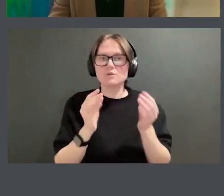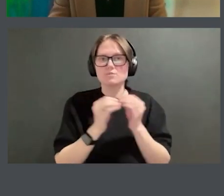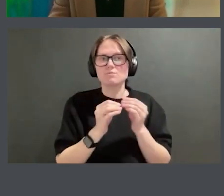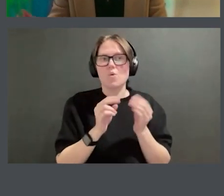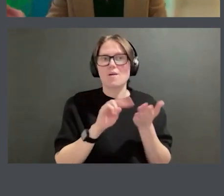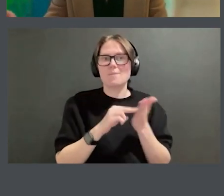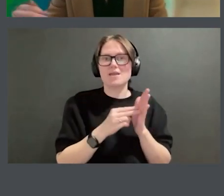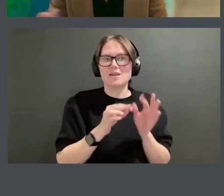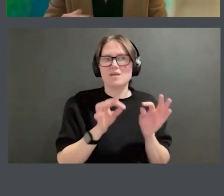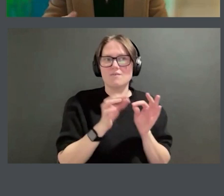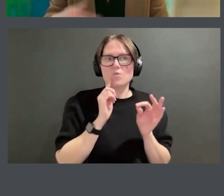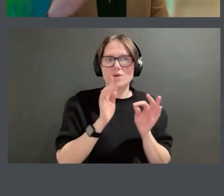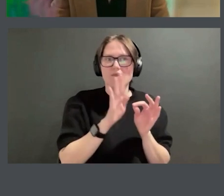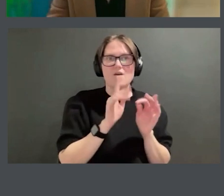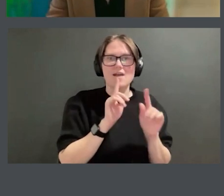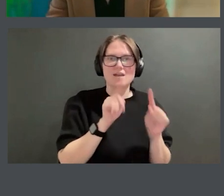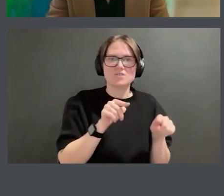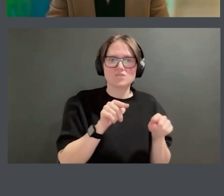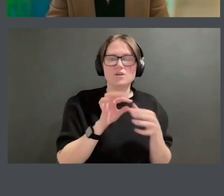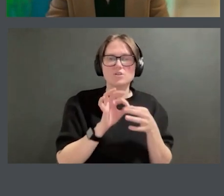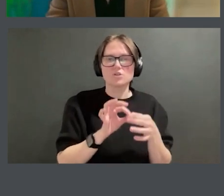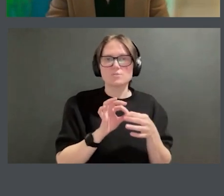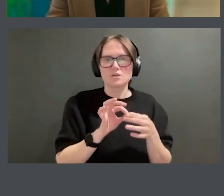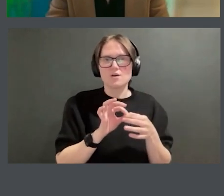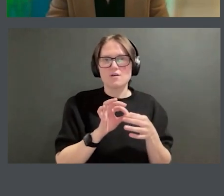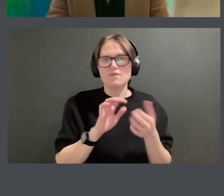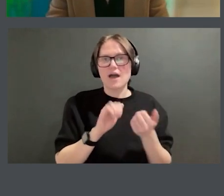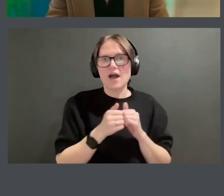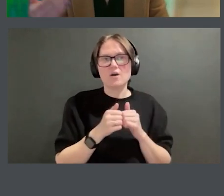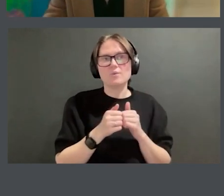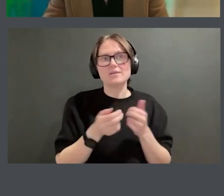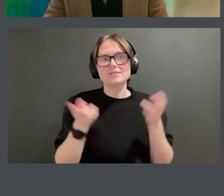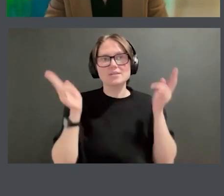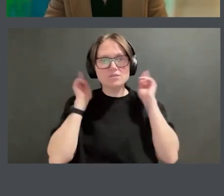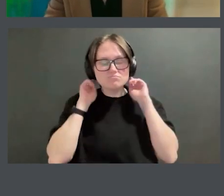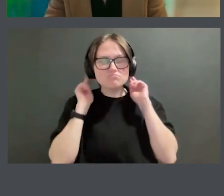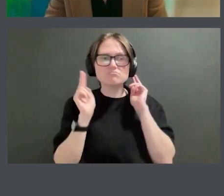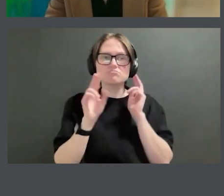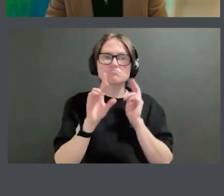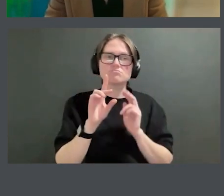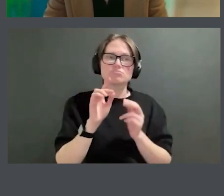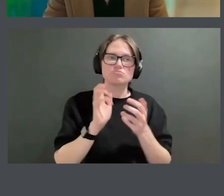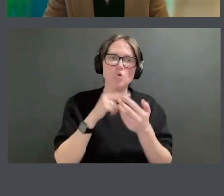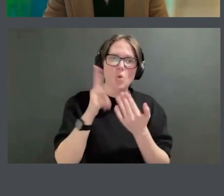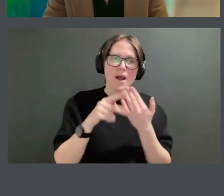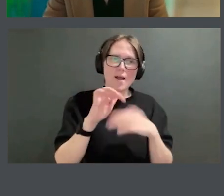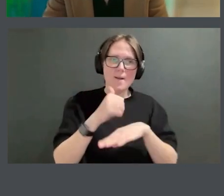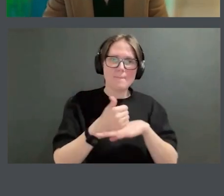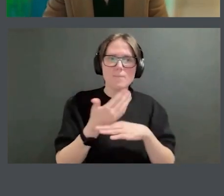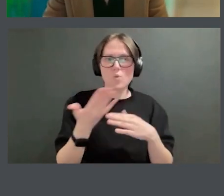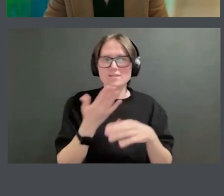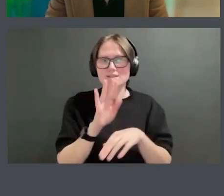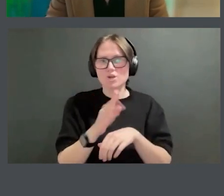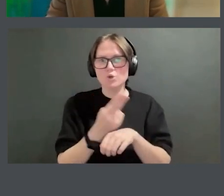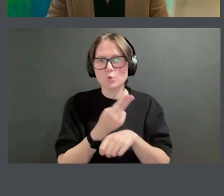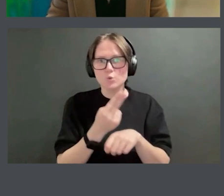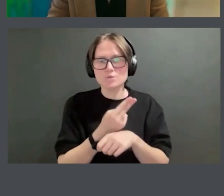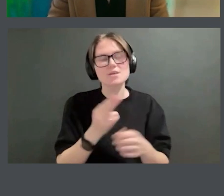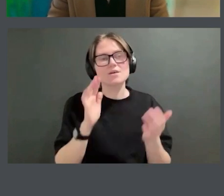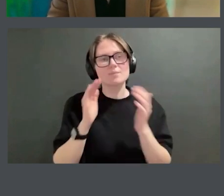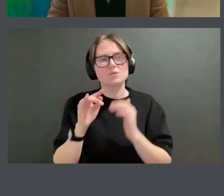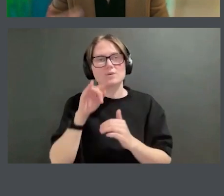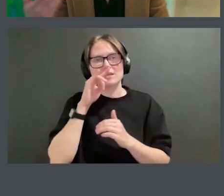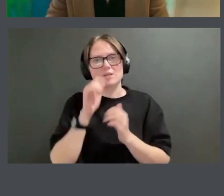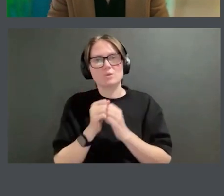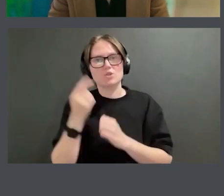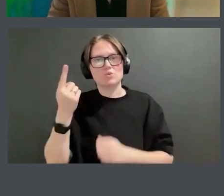to their answer in terms of how is their hearing device programmed, what is their use of it. Whereas for a